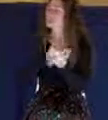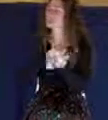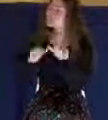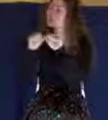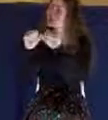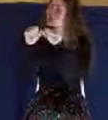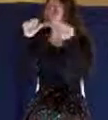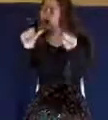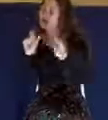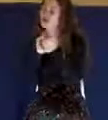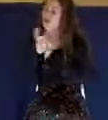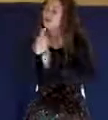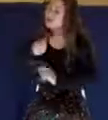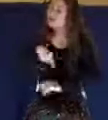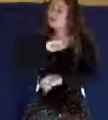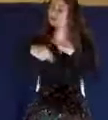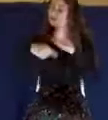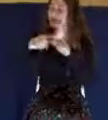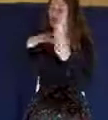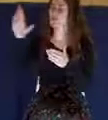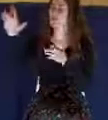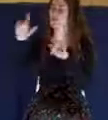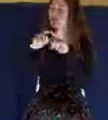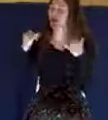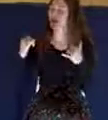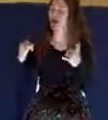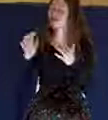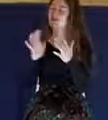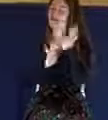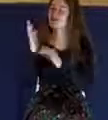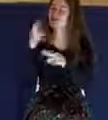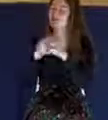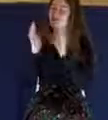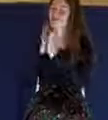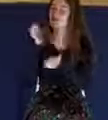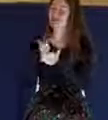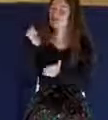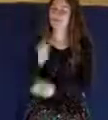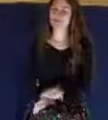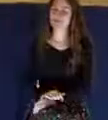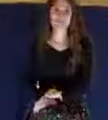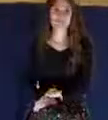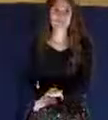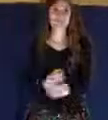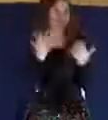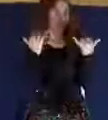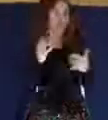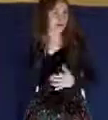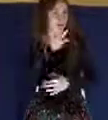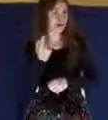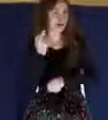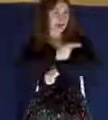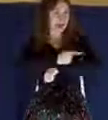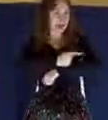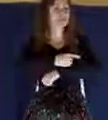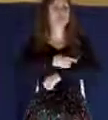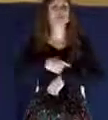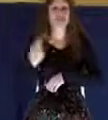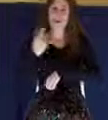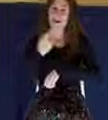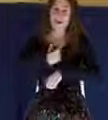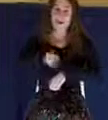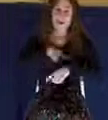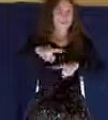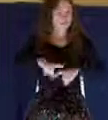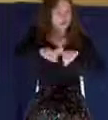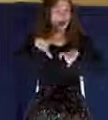name. Amen. Now, this is Mother's Day, a day that we set aside to give honor to whom honor is due. We